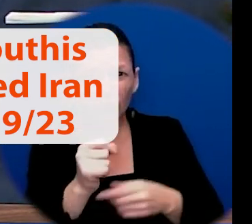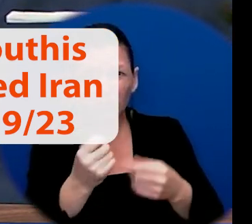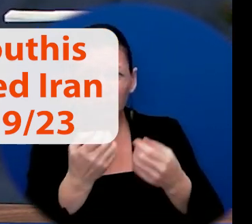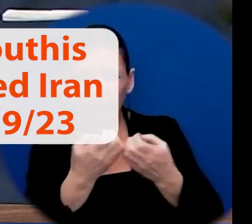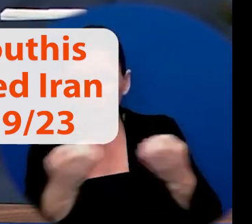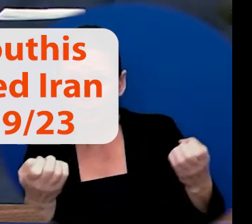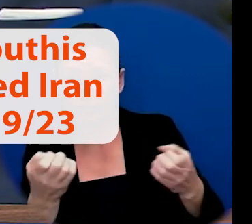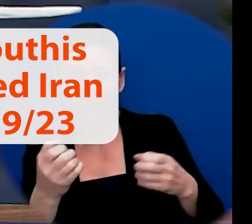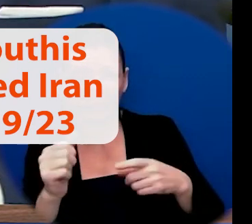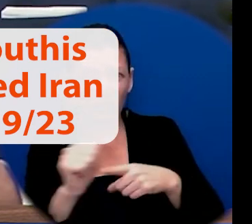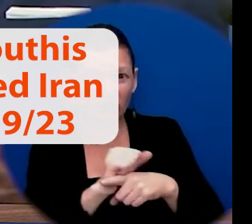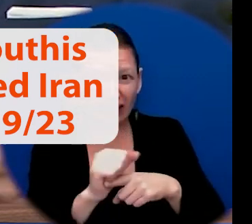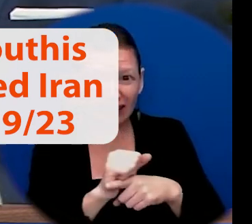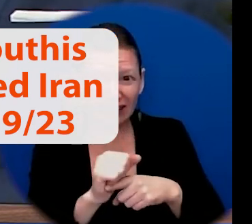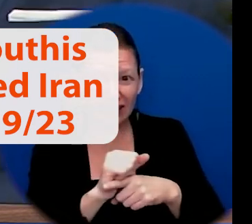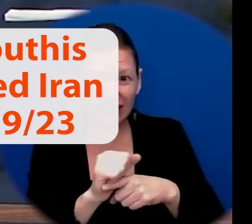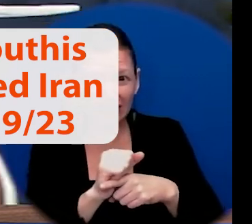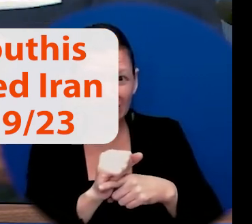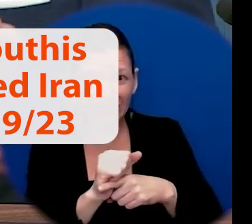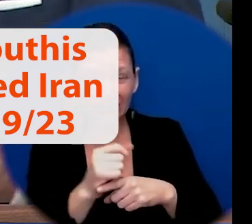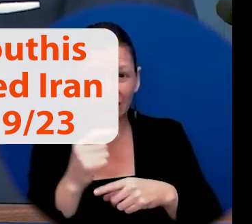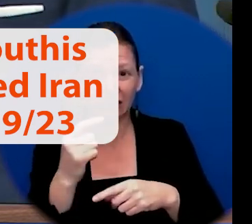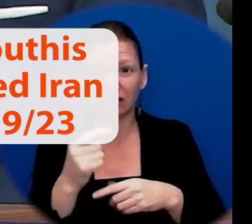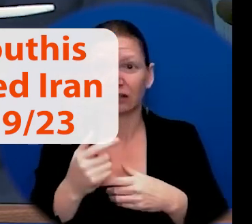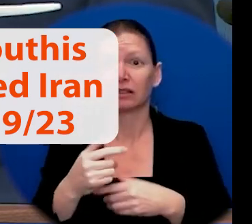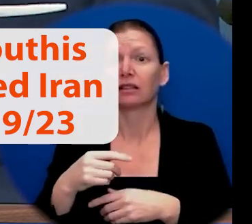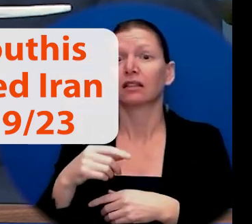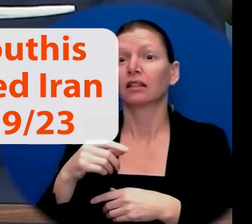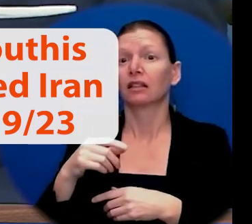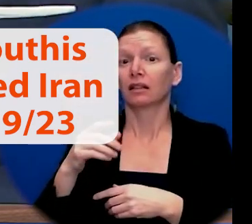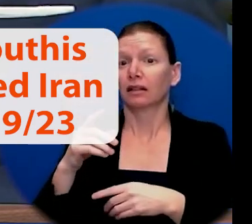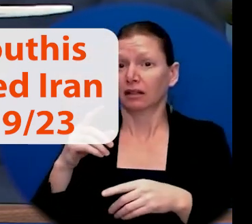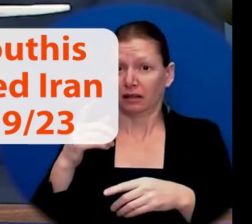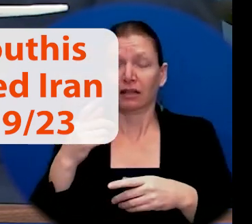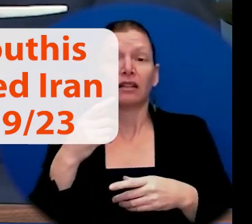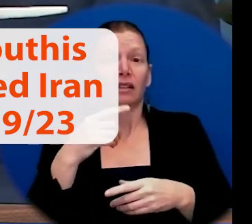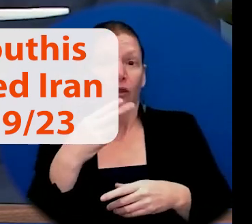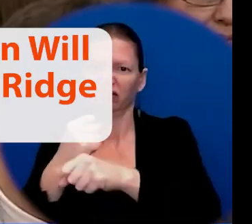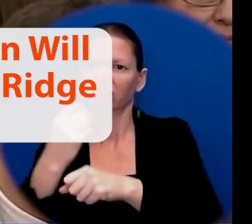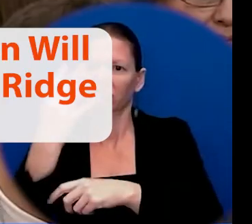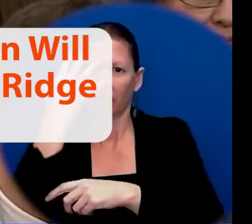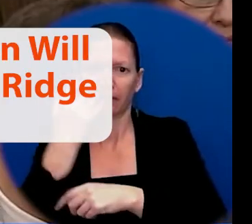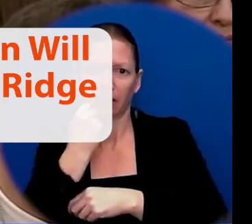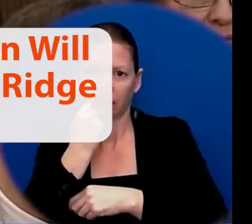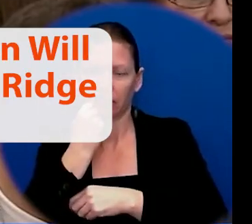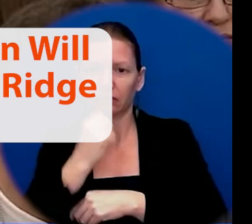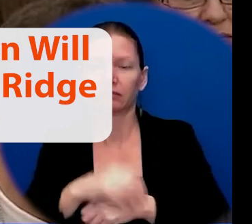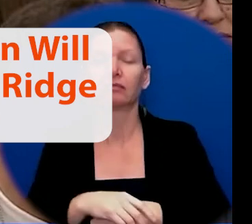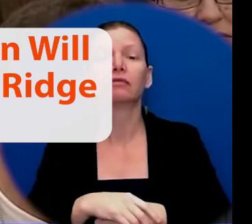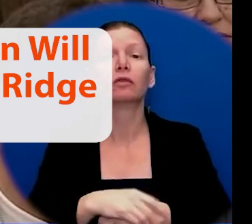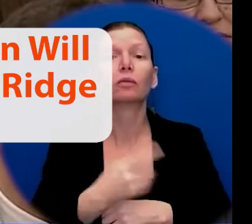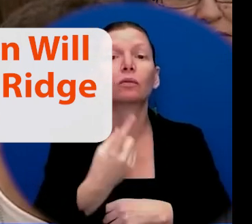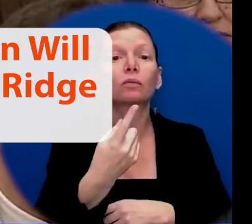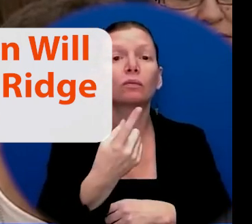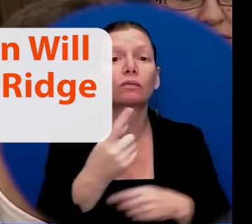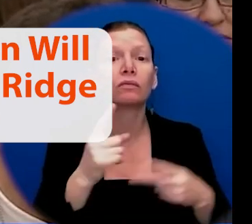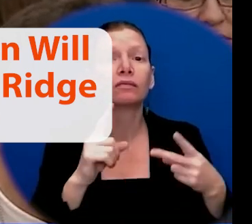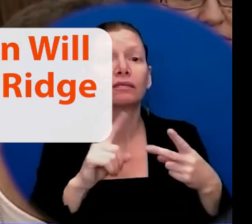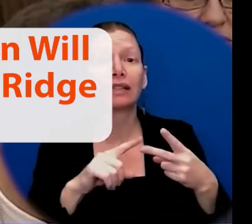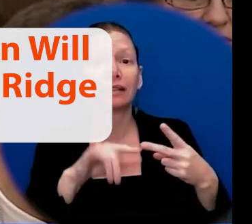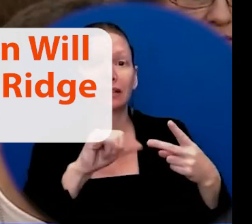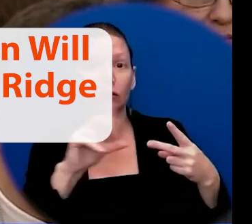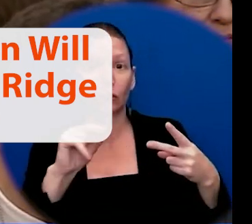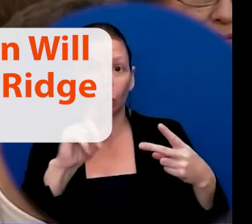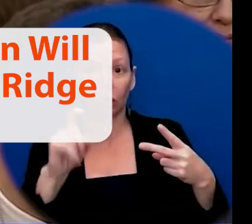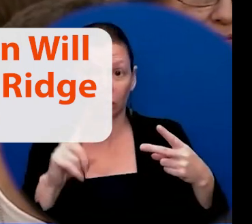Houthis are conducting these attacks. The Houthis may be pulling the trigger, but as I've said, Iran's giving them the guns. Is President Biden committed to